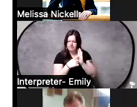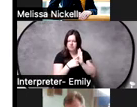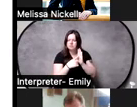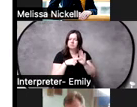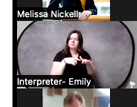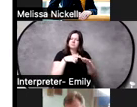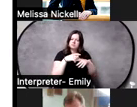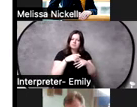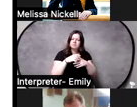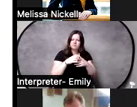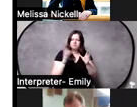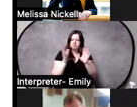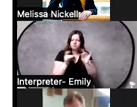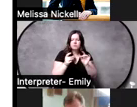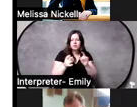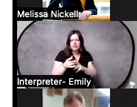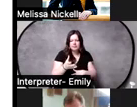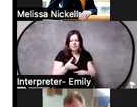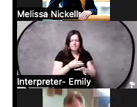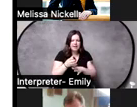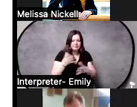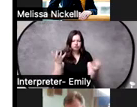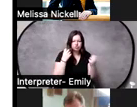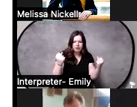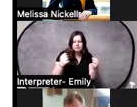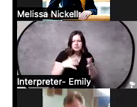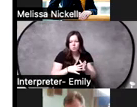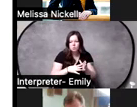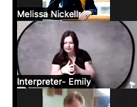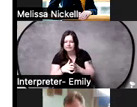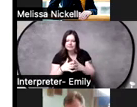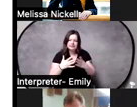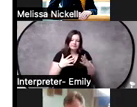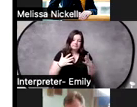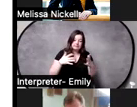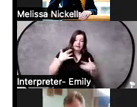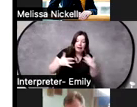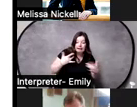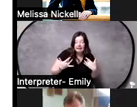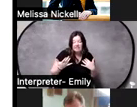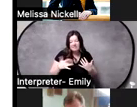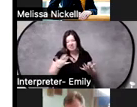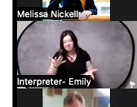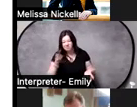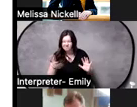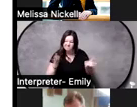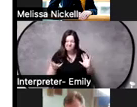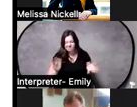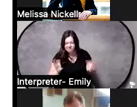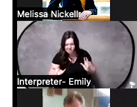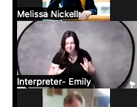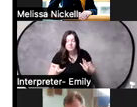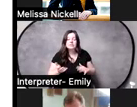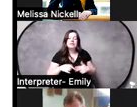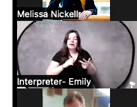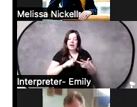weaknesses and whatever their overall level of enthusiasm might be. And then they're going to also score individual